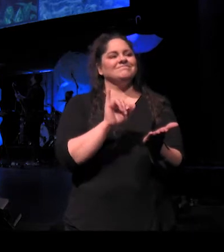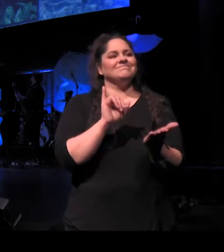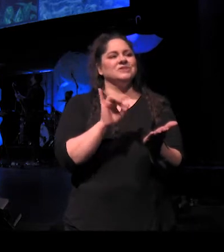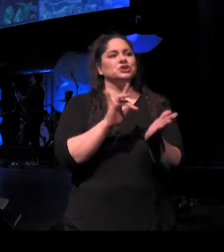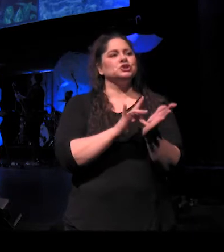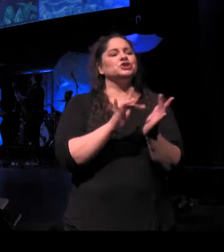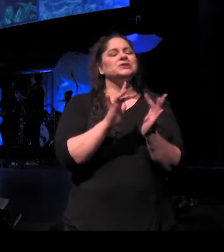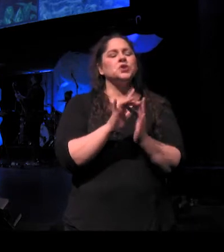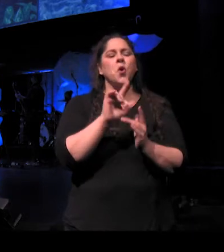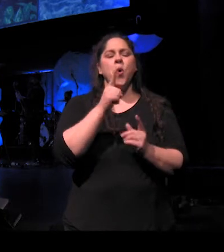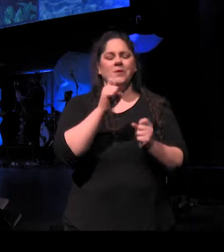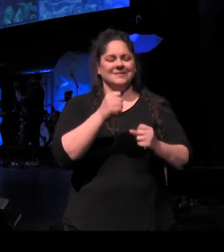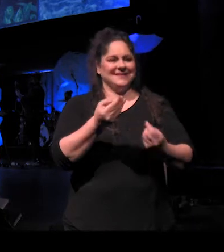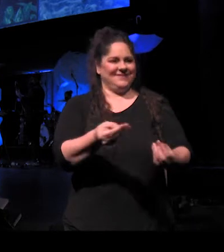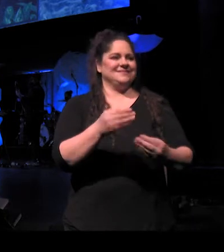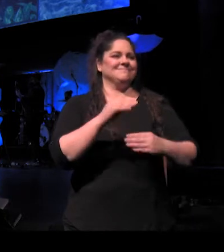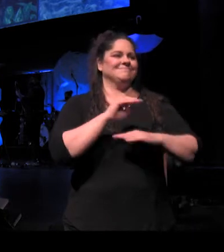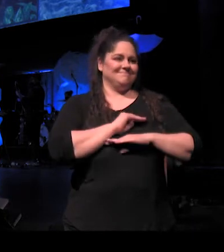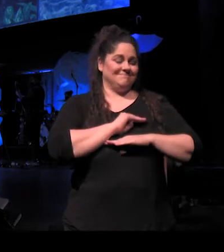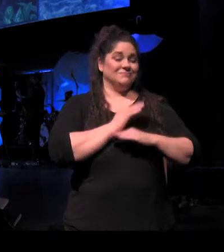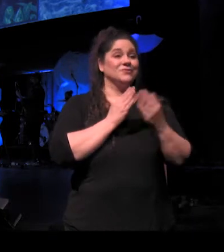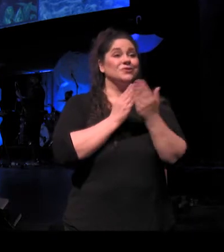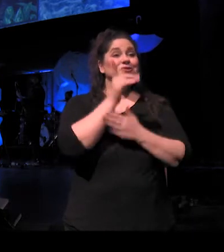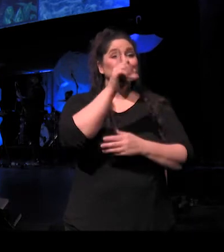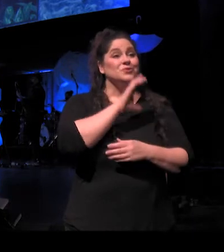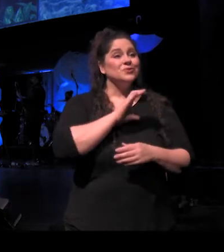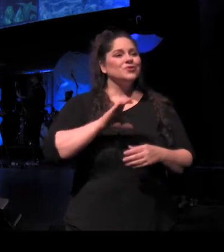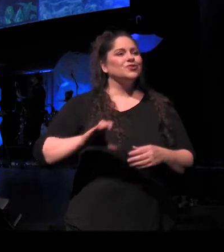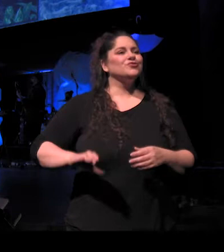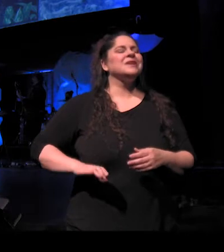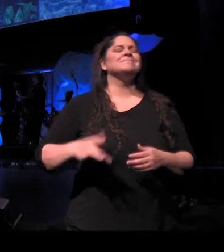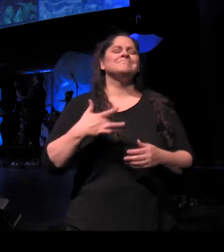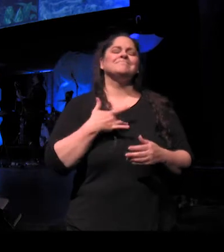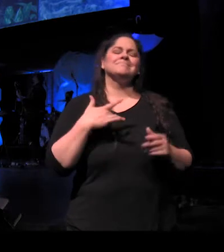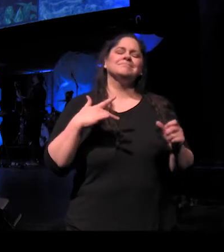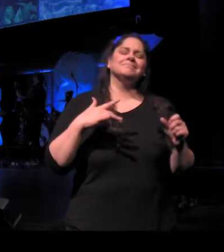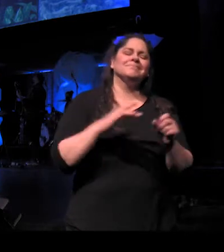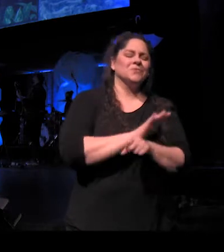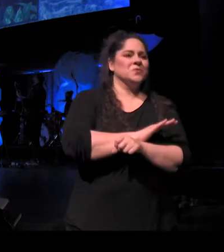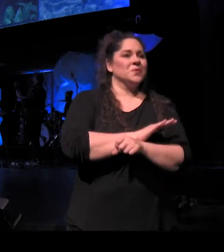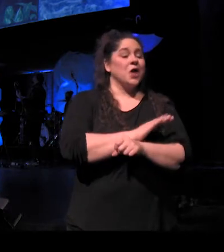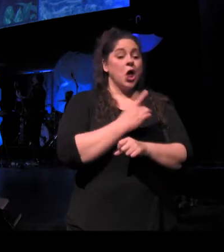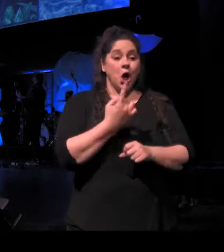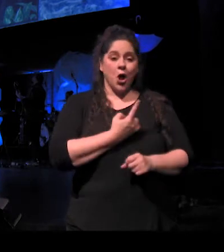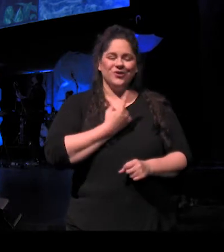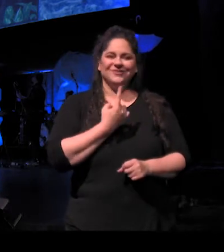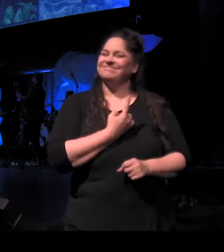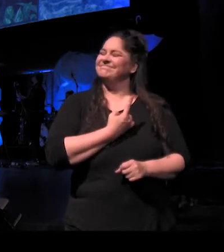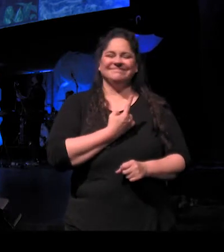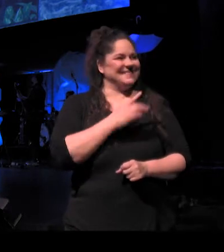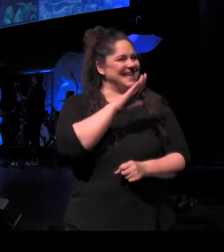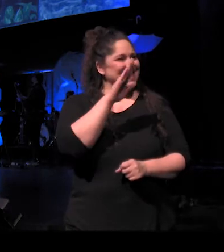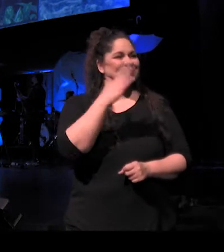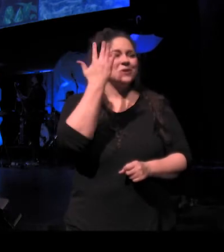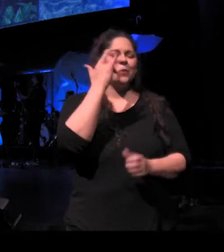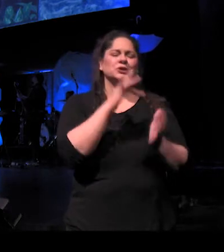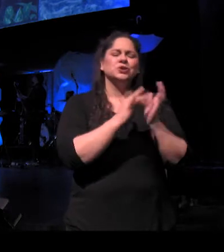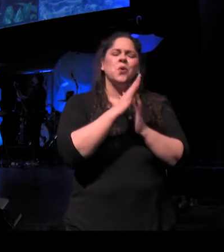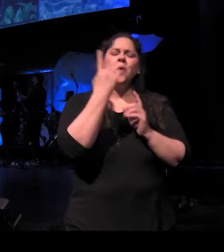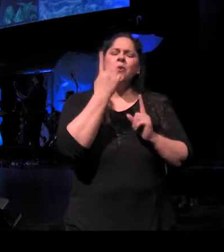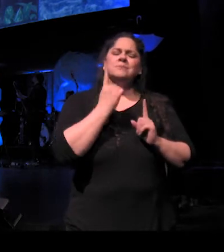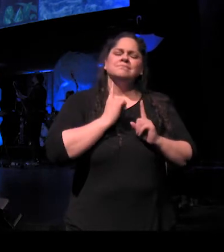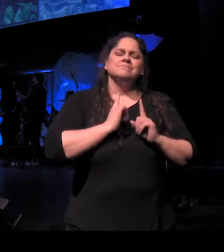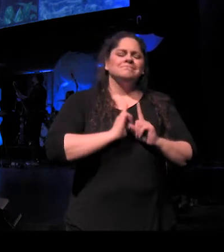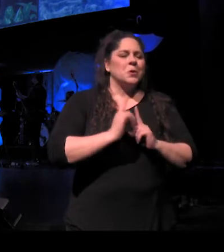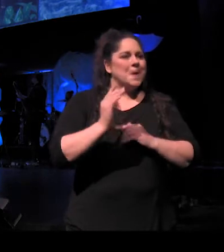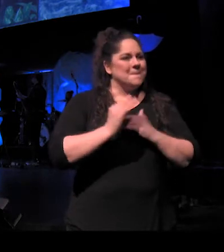fill that void. With Christ, she is whole. She will never feel alone again because she knows he will always be with her